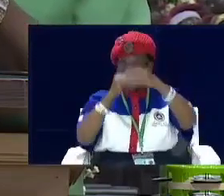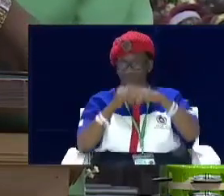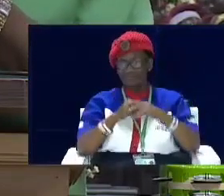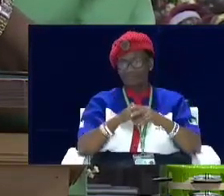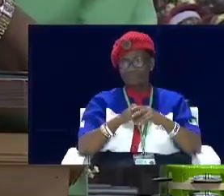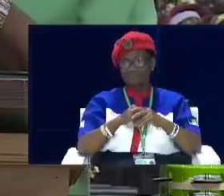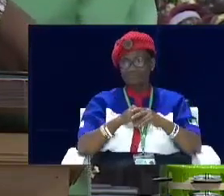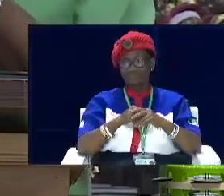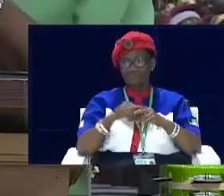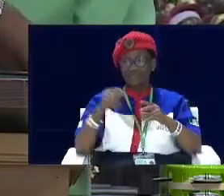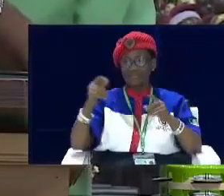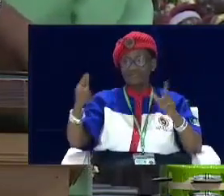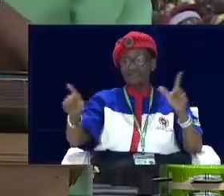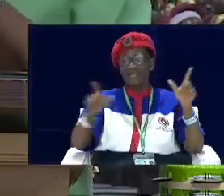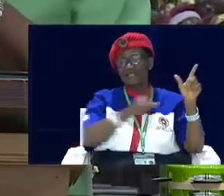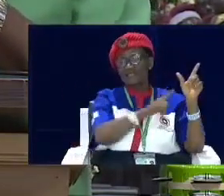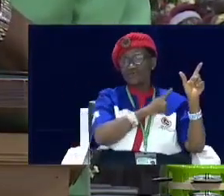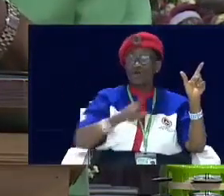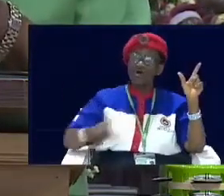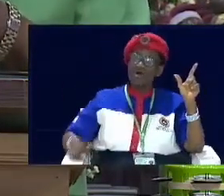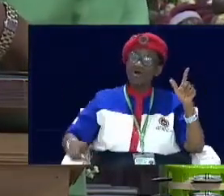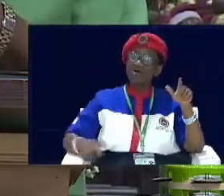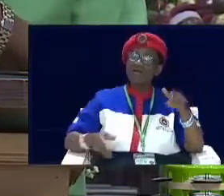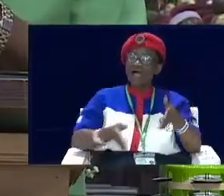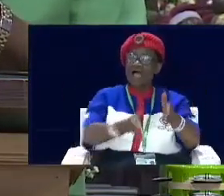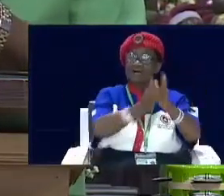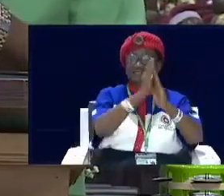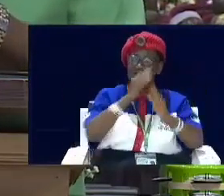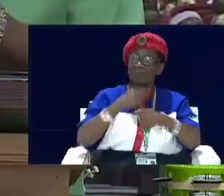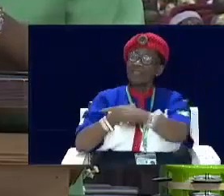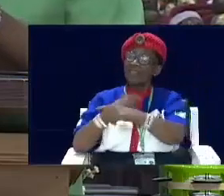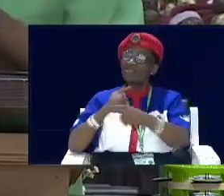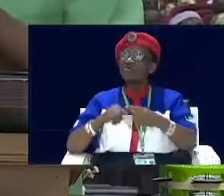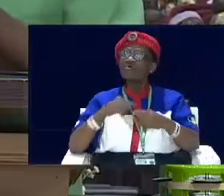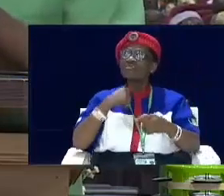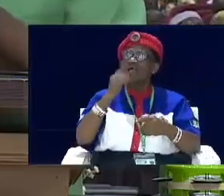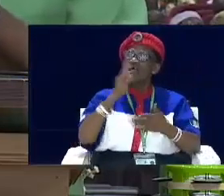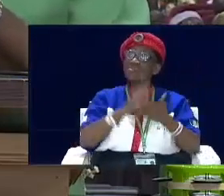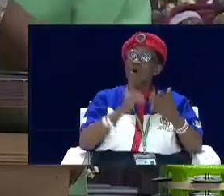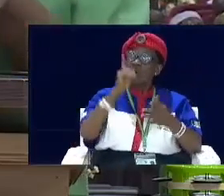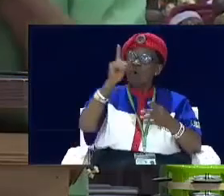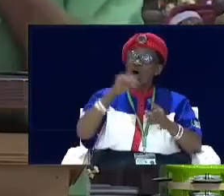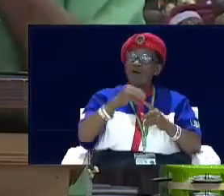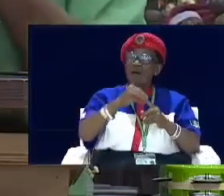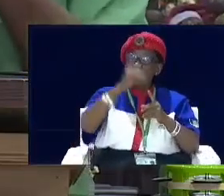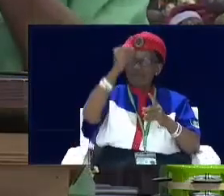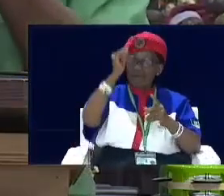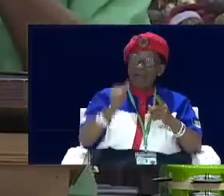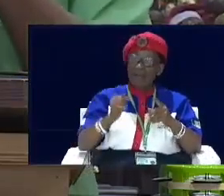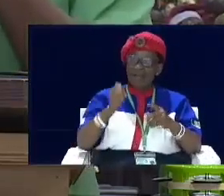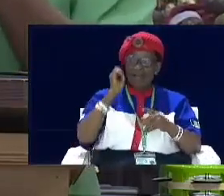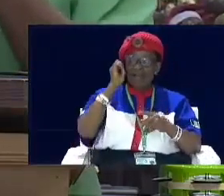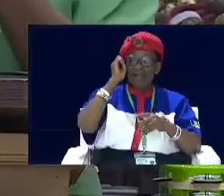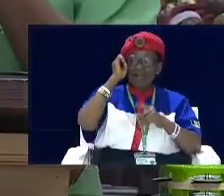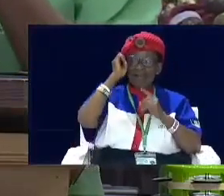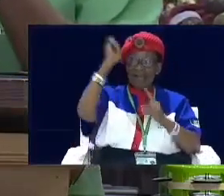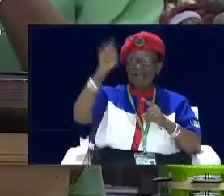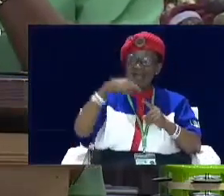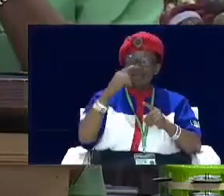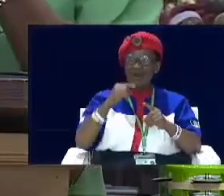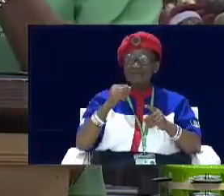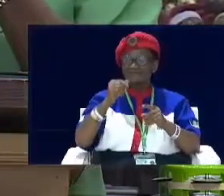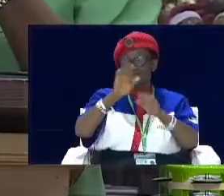Lord, ask me to tell some specifically. Ọlọ́run ní kí n sọ fún èèyàn kan ní pàtó. He said in less than 2 years from now.